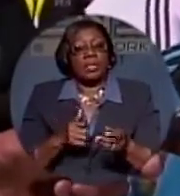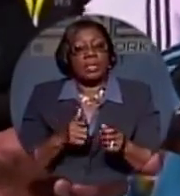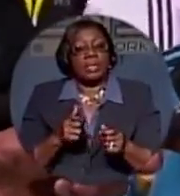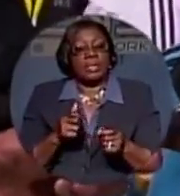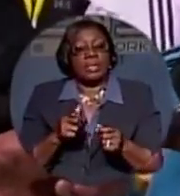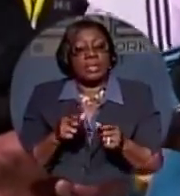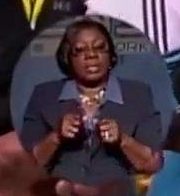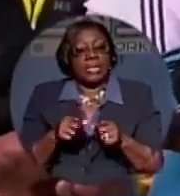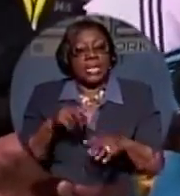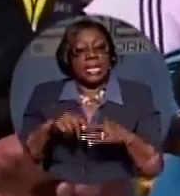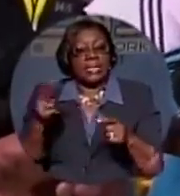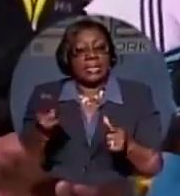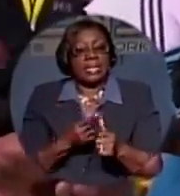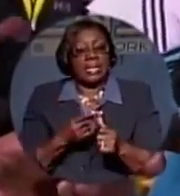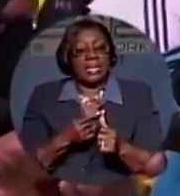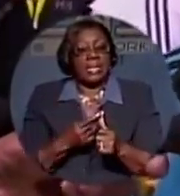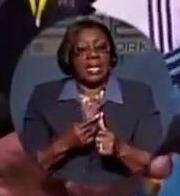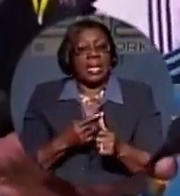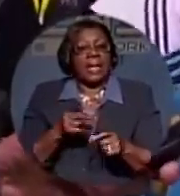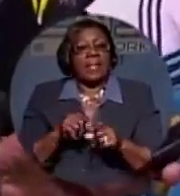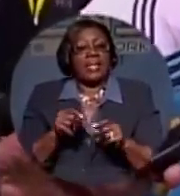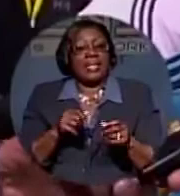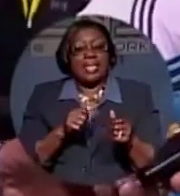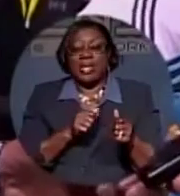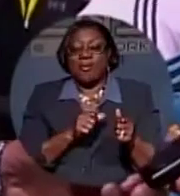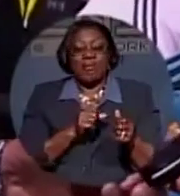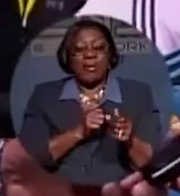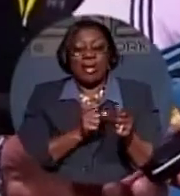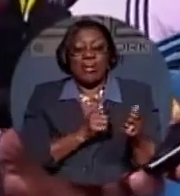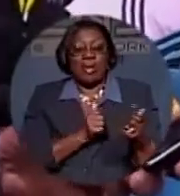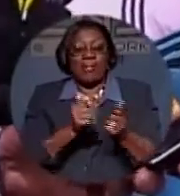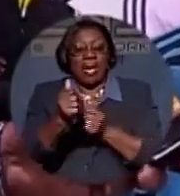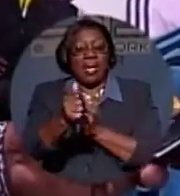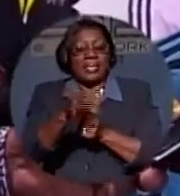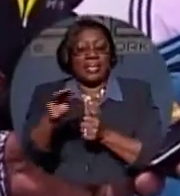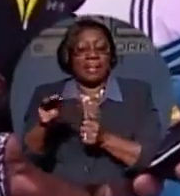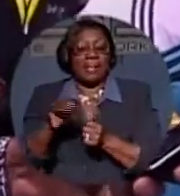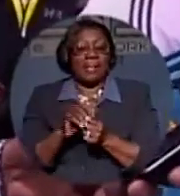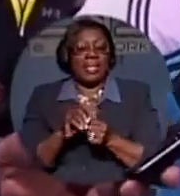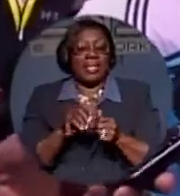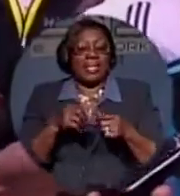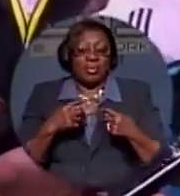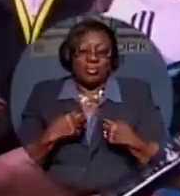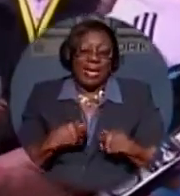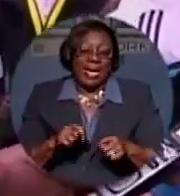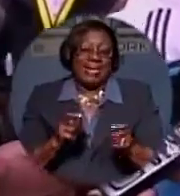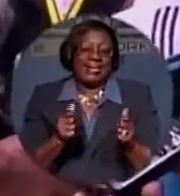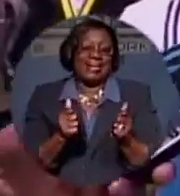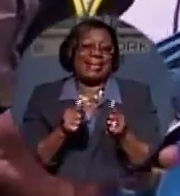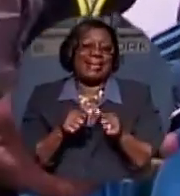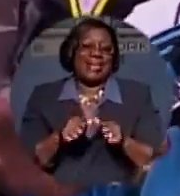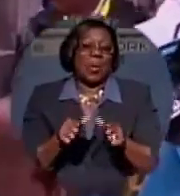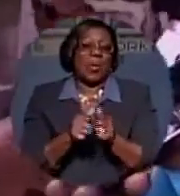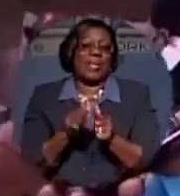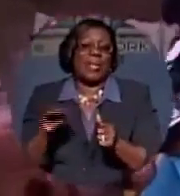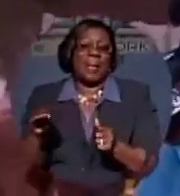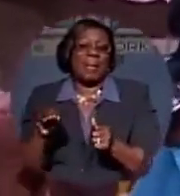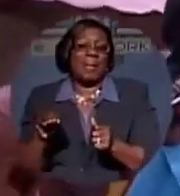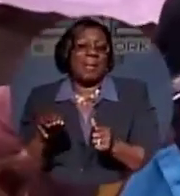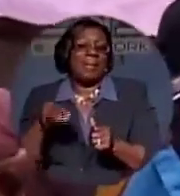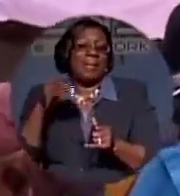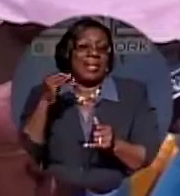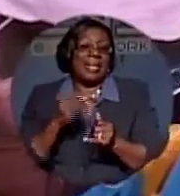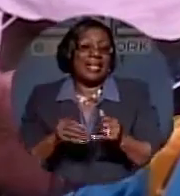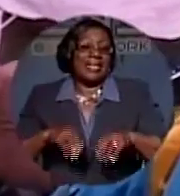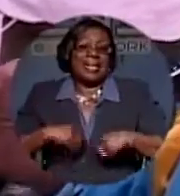second. But then they managed to get away from me at the last 2 laps. So I had to stay with them. I come on the last stretch. I